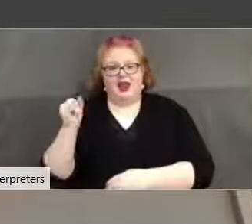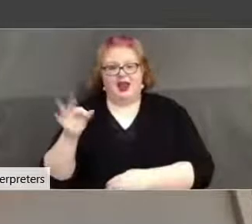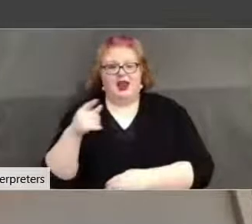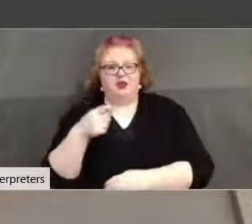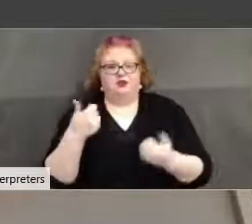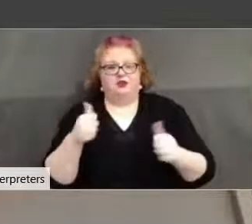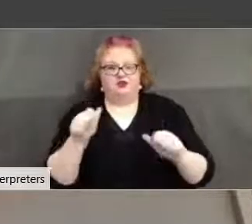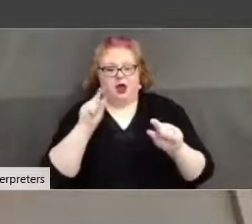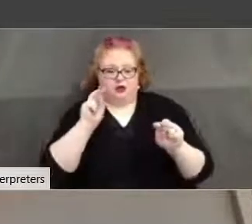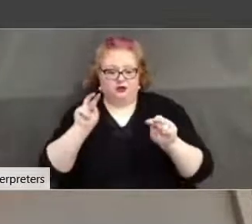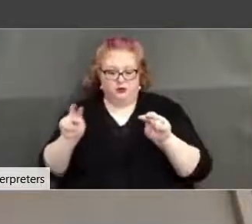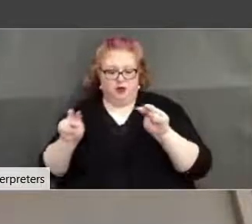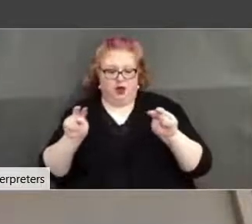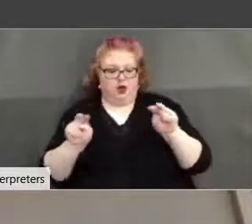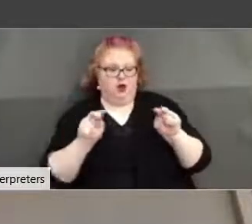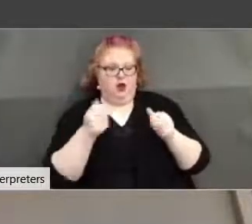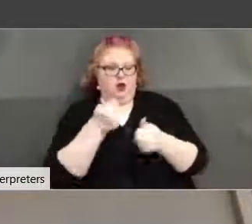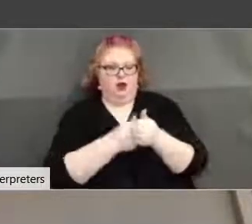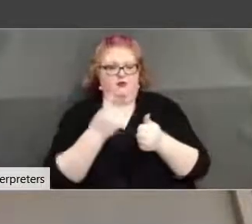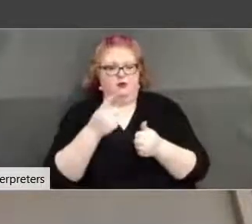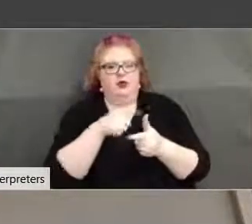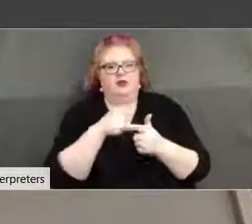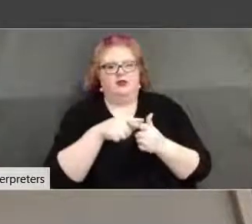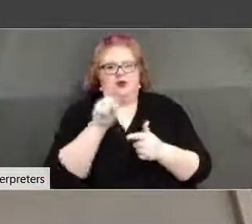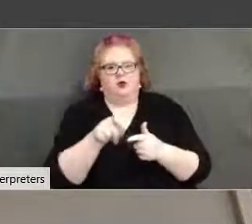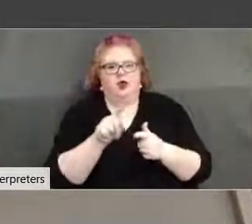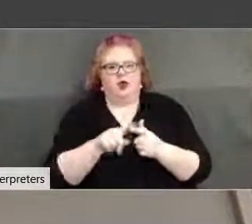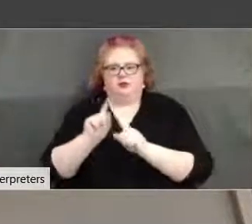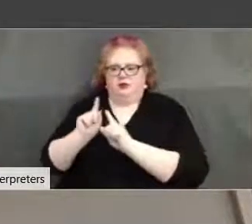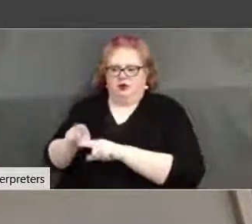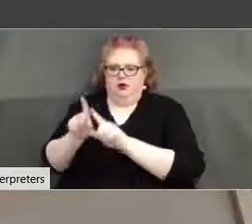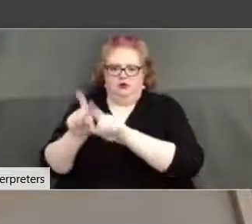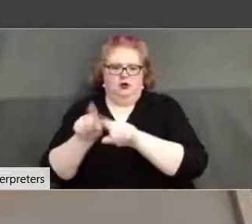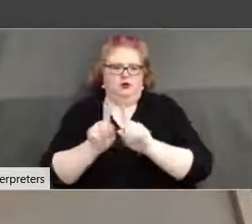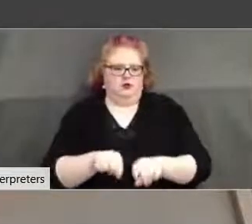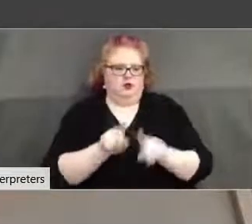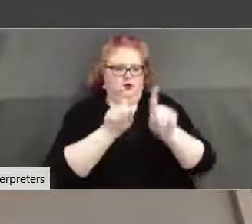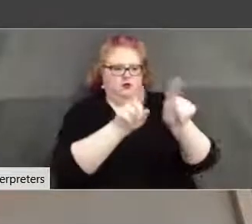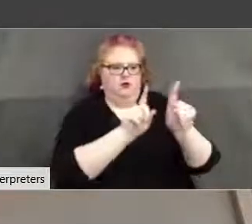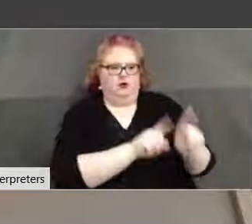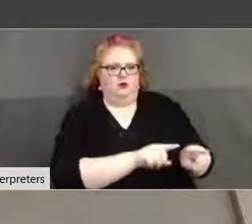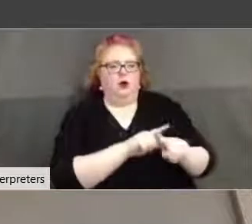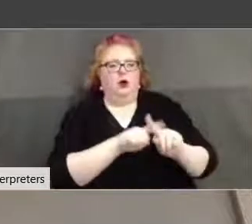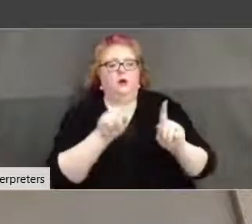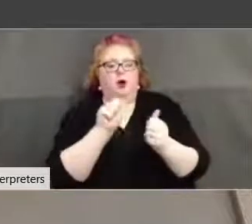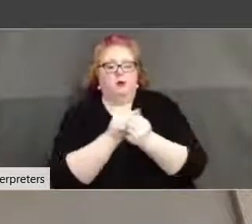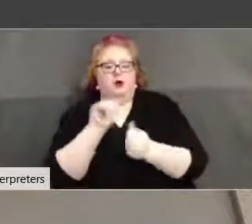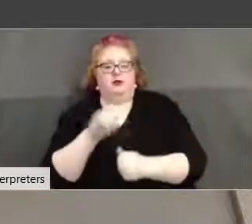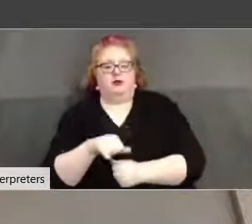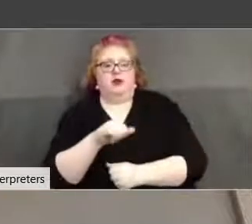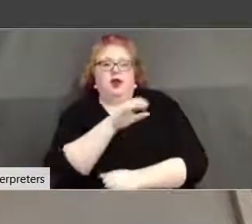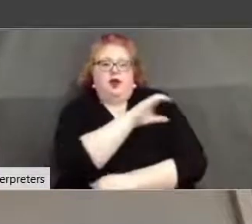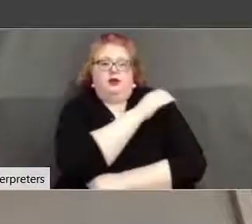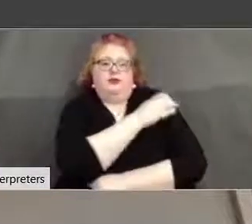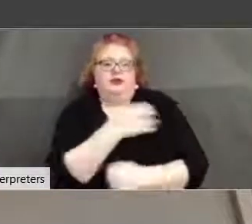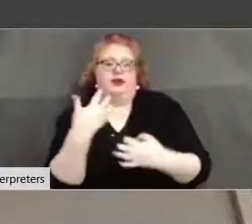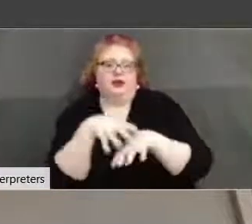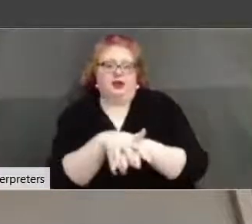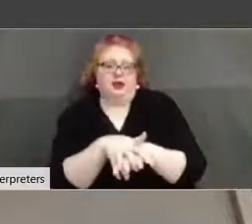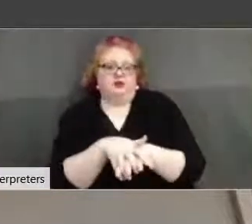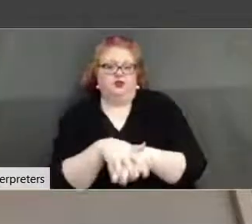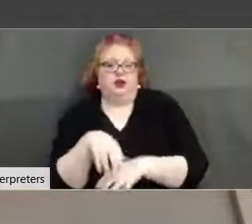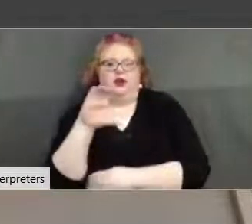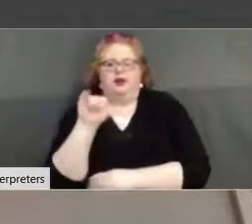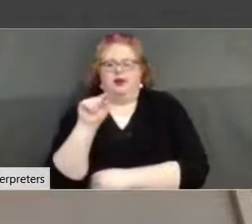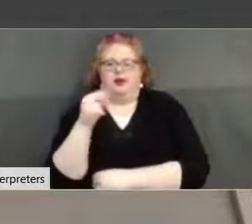everybody, you've got to go to all these different places. If you've got a clinically integrated network, Cappy may be seeing 20 and you're seeing